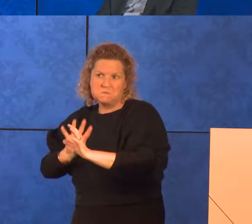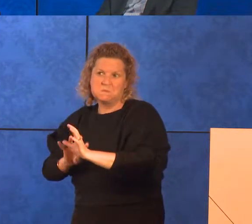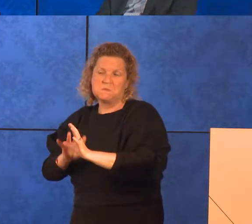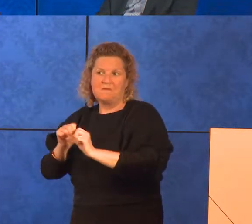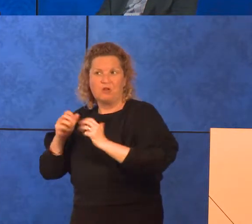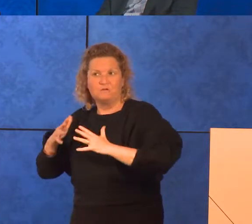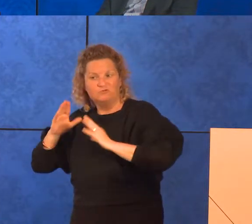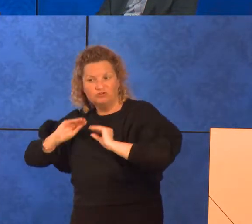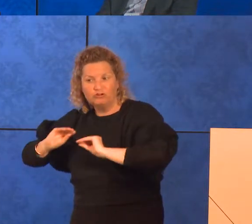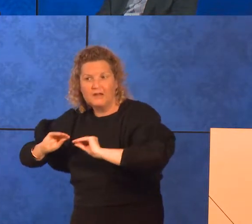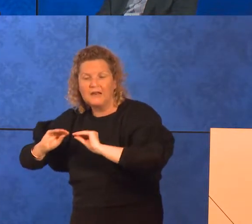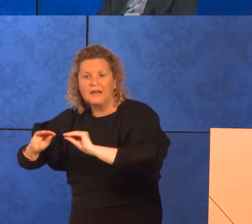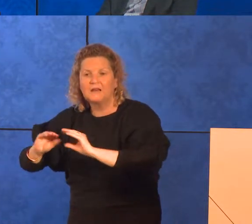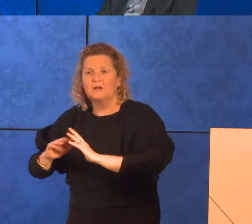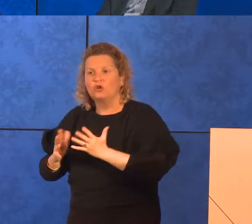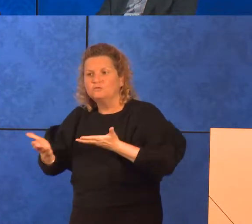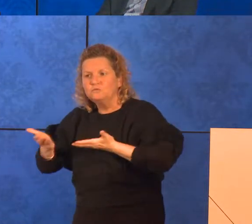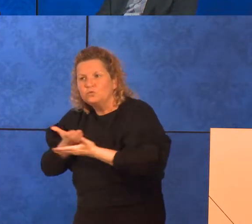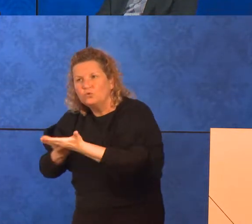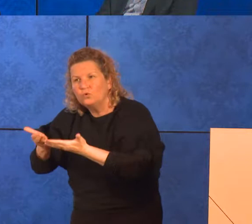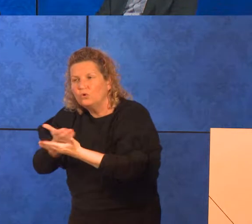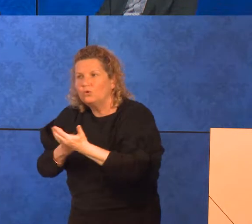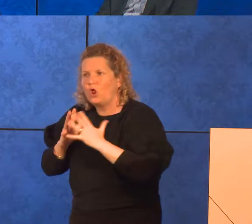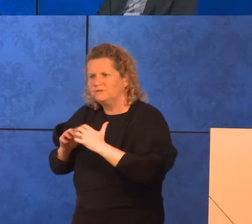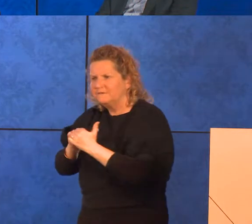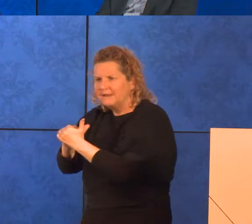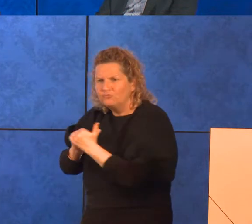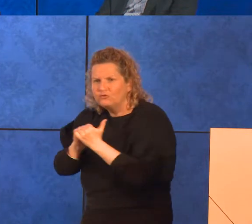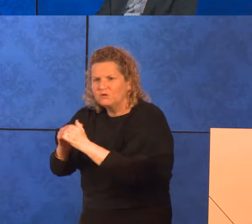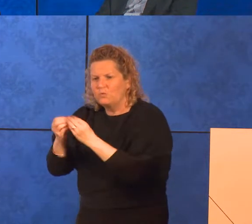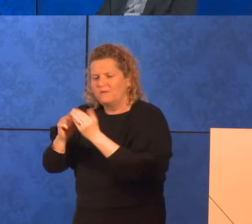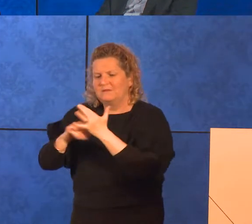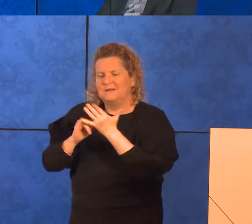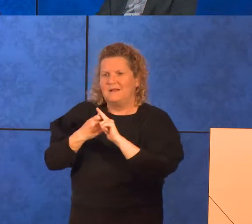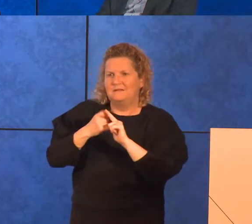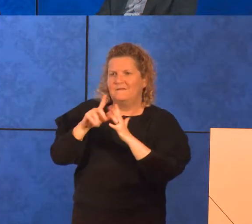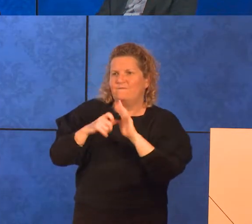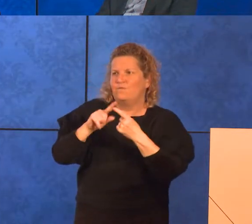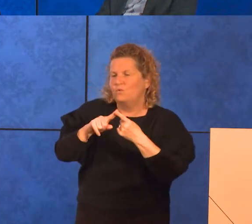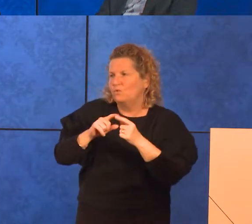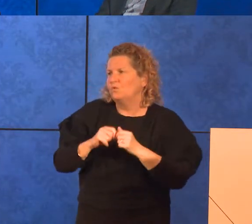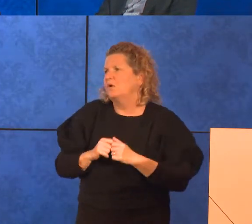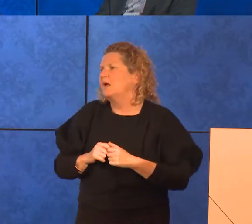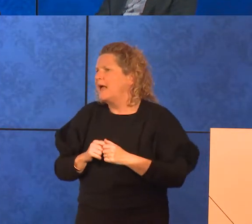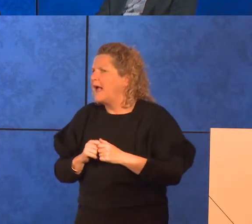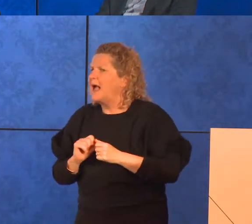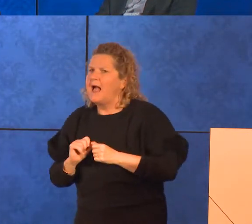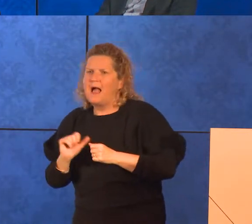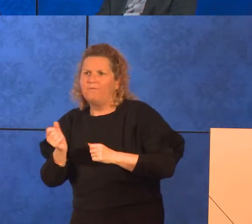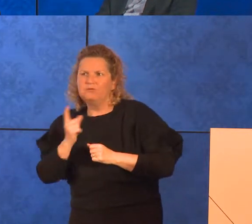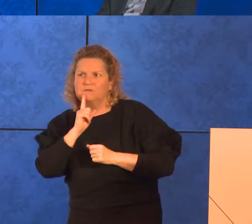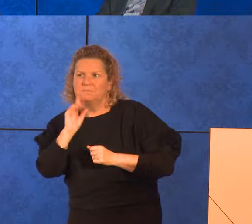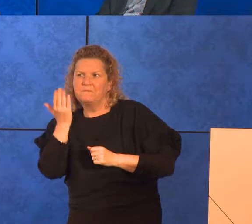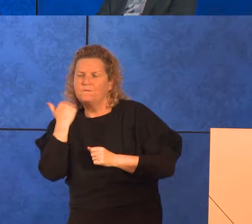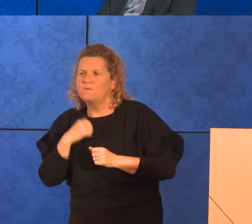has been a lot of talk, there has been a lot of collaboration with Task Force. And as I mentioned before about being able to sort